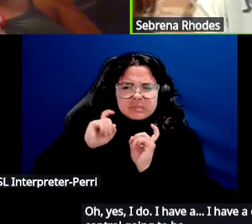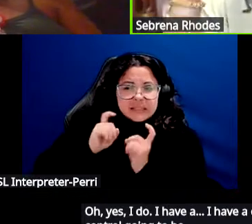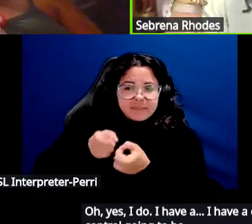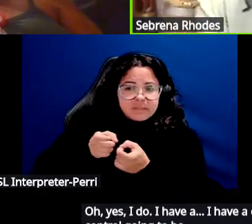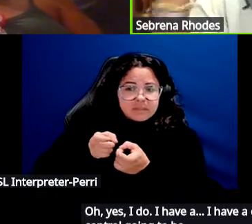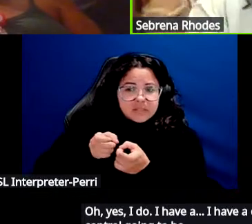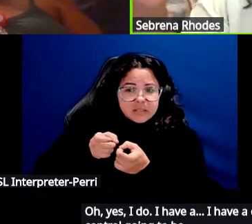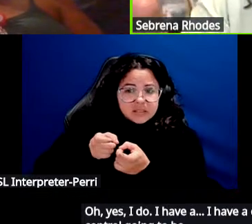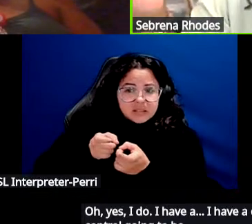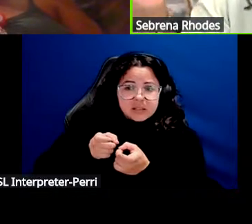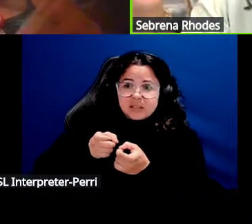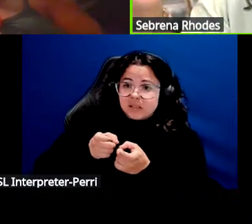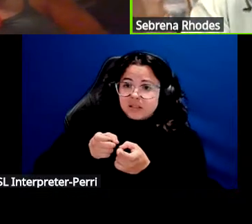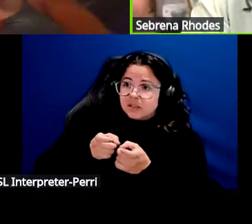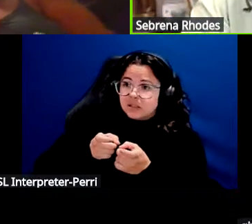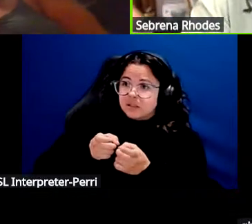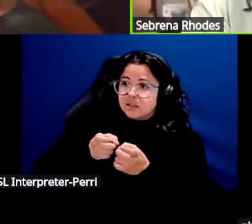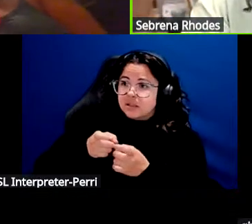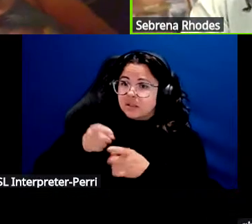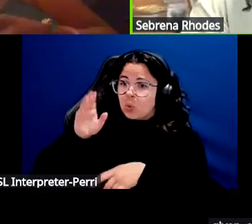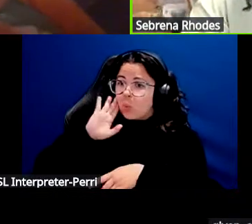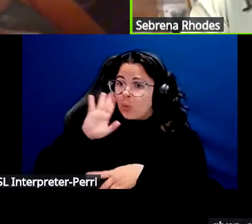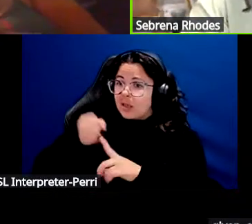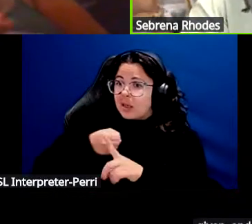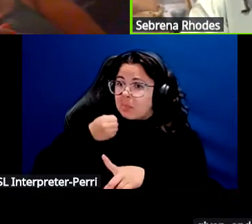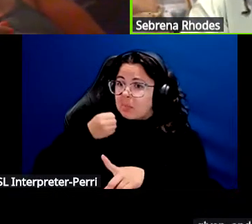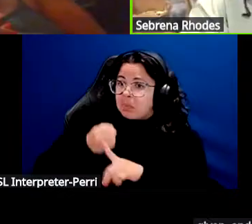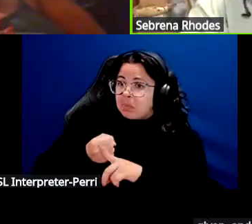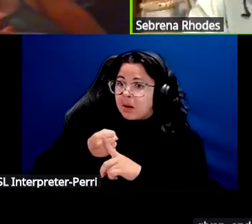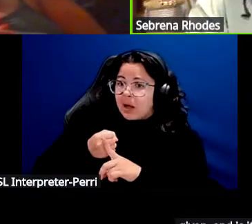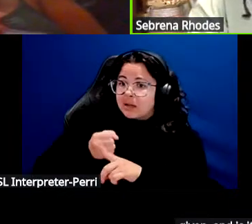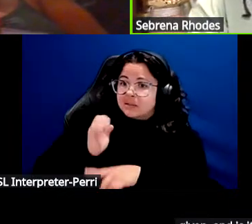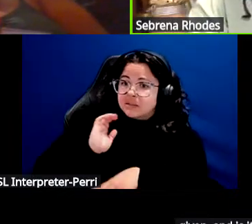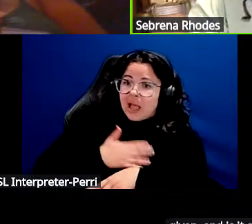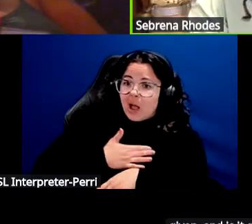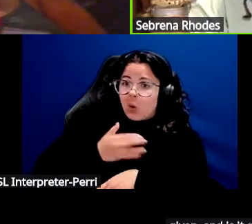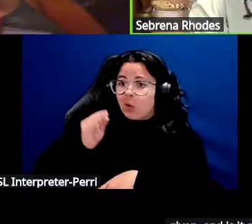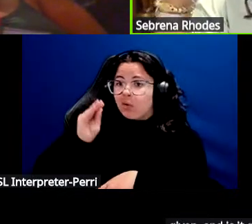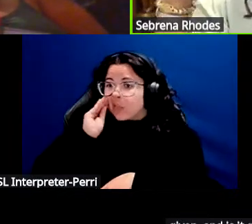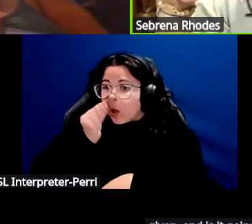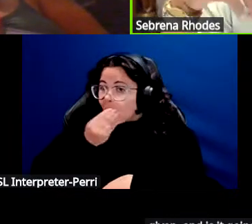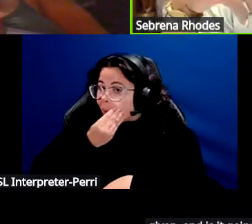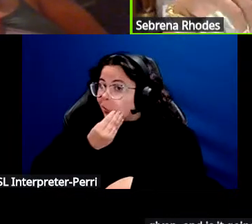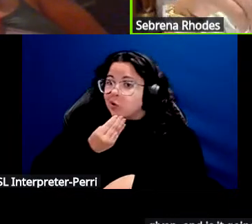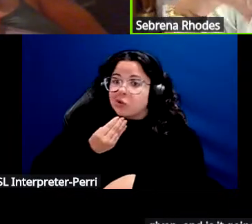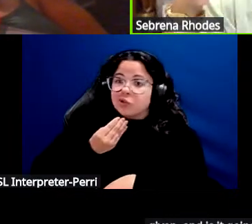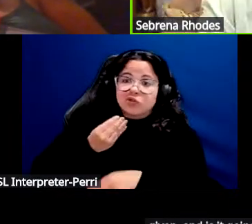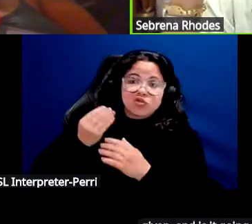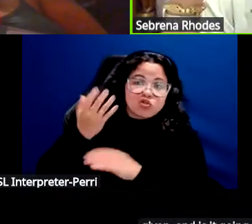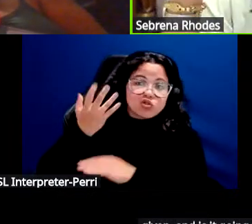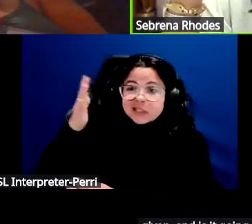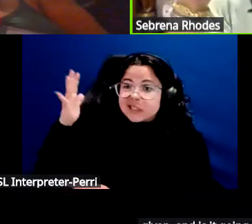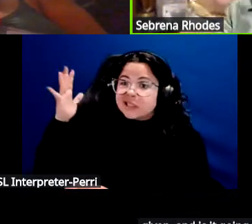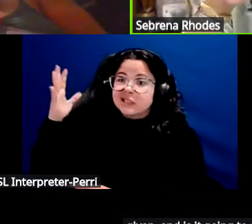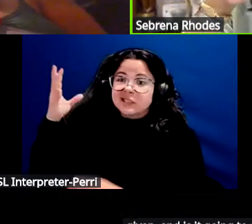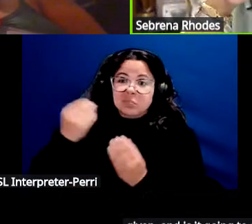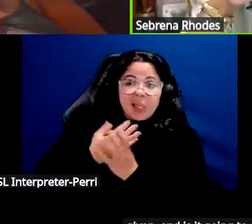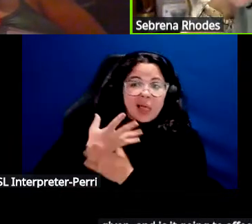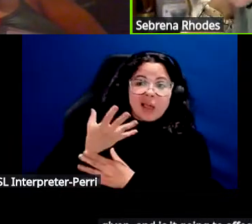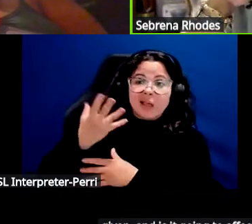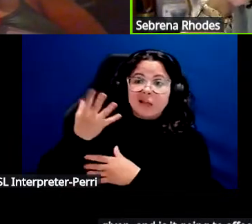given, and is it going to affect any of our flowers or trees or